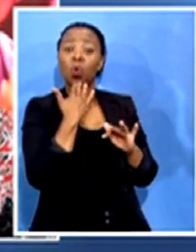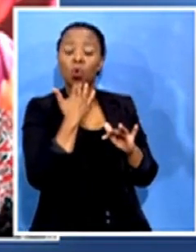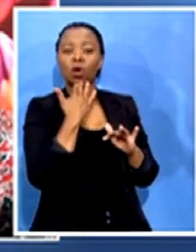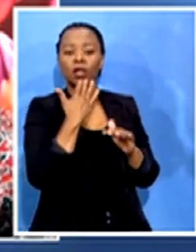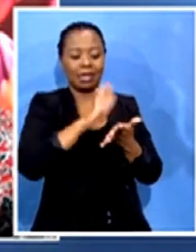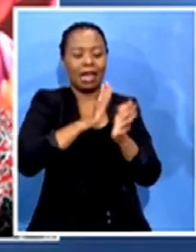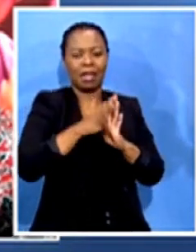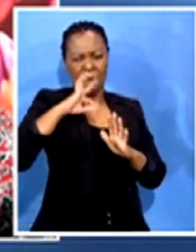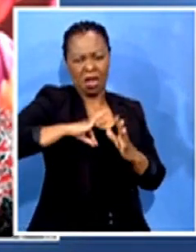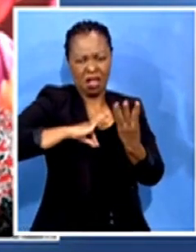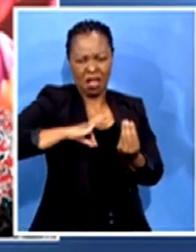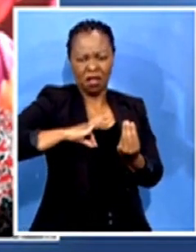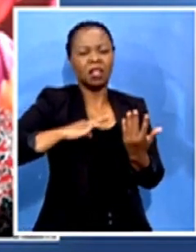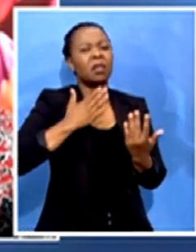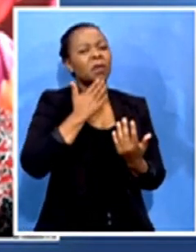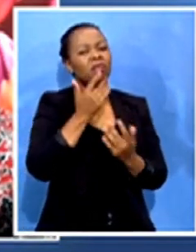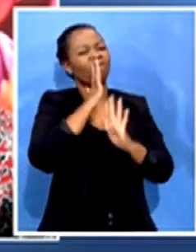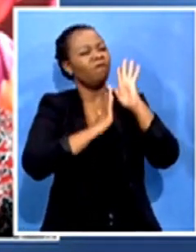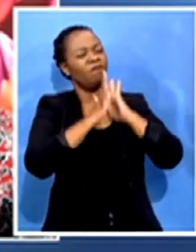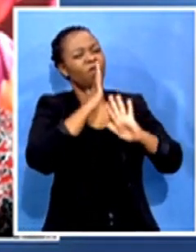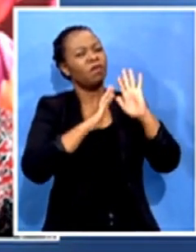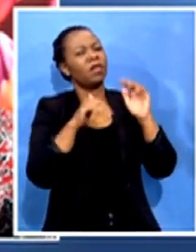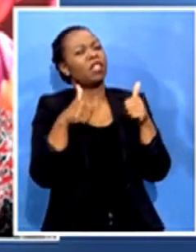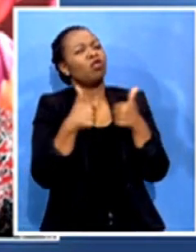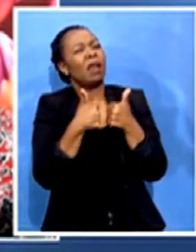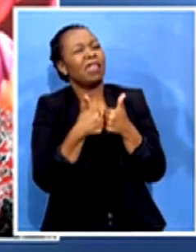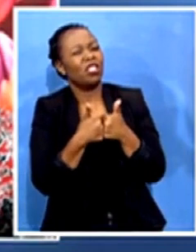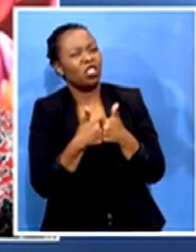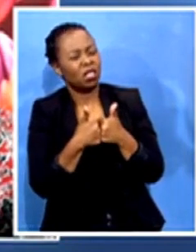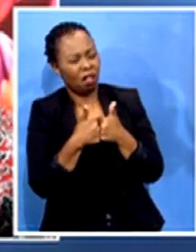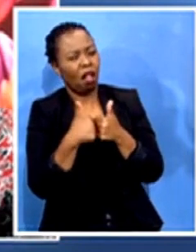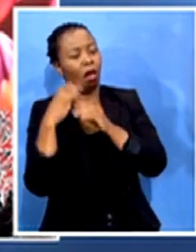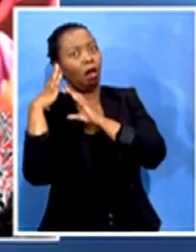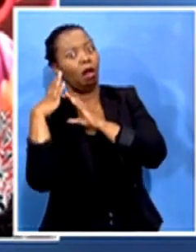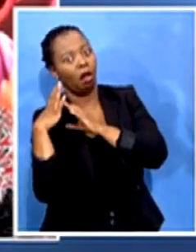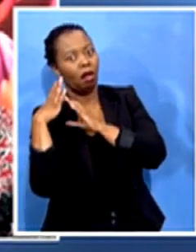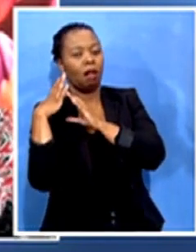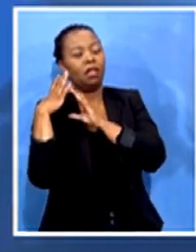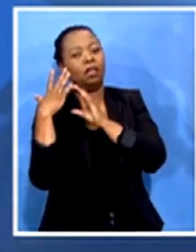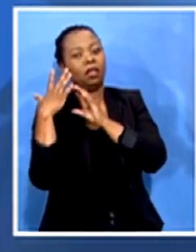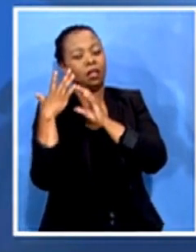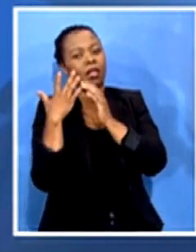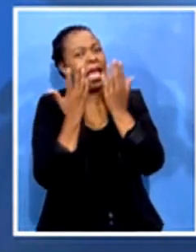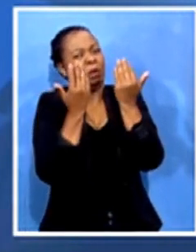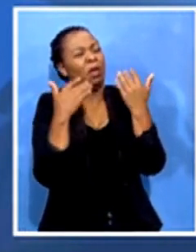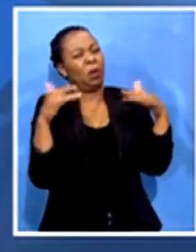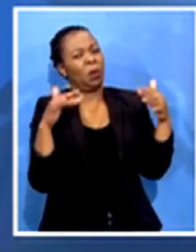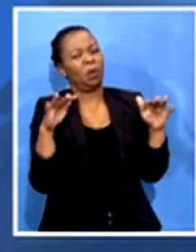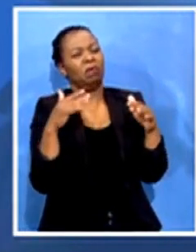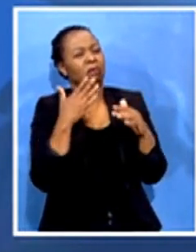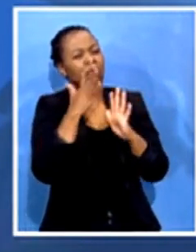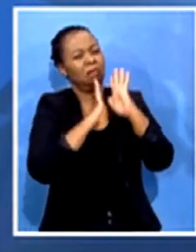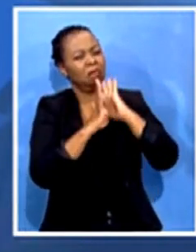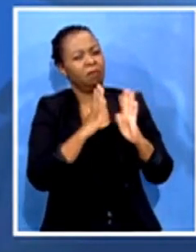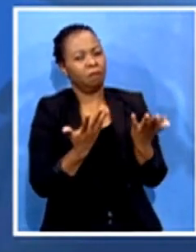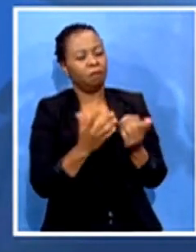of this weight of expectation. I think in terms of our and I